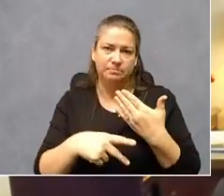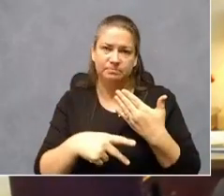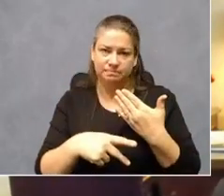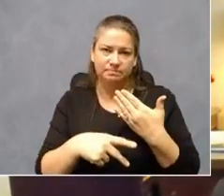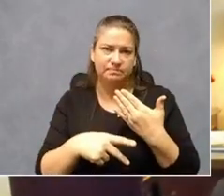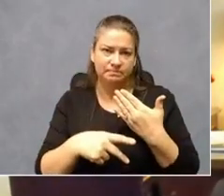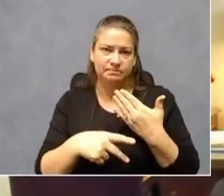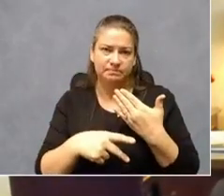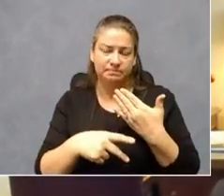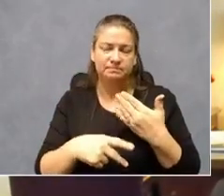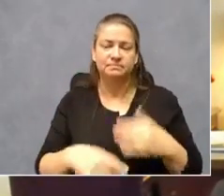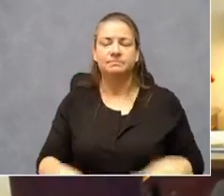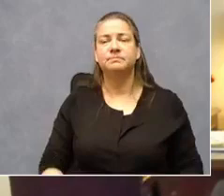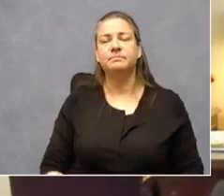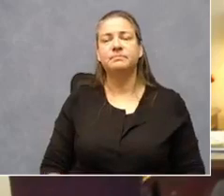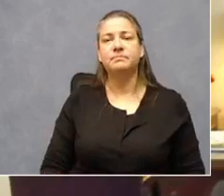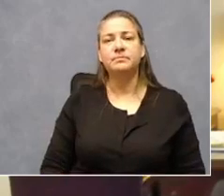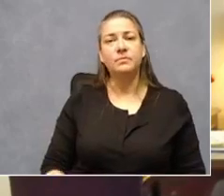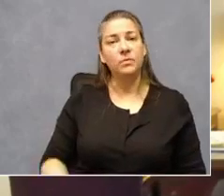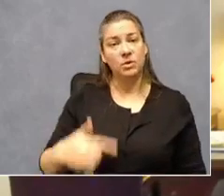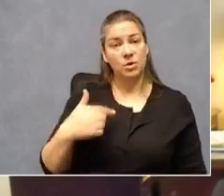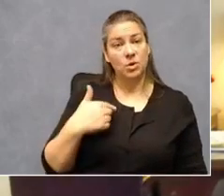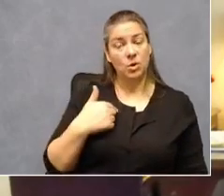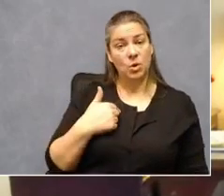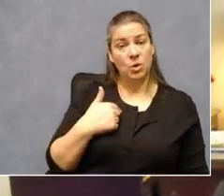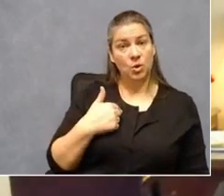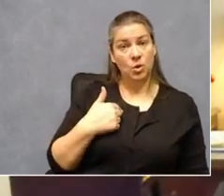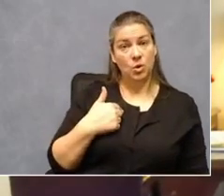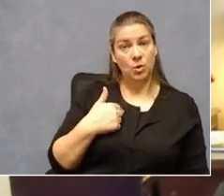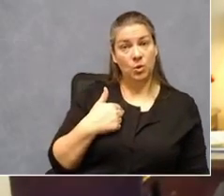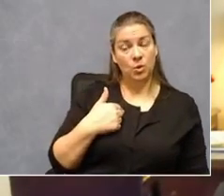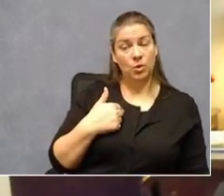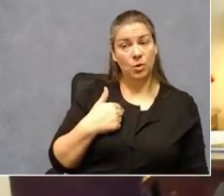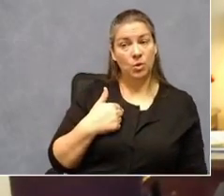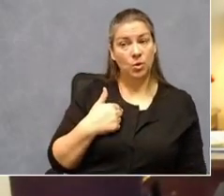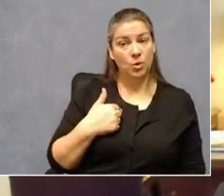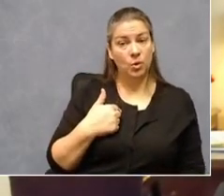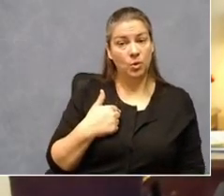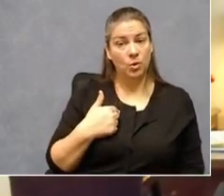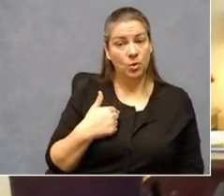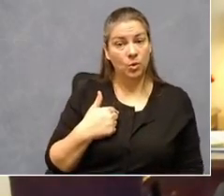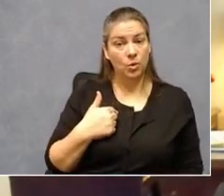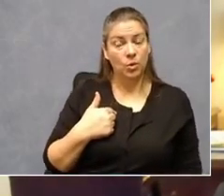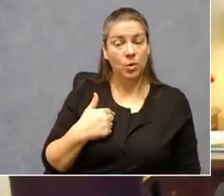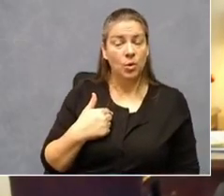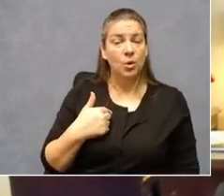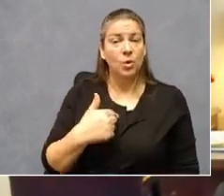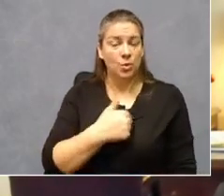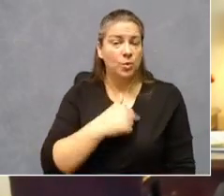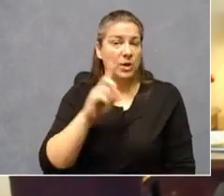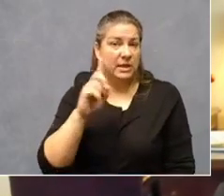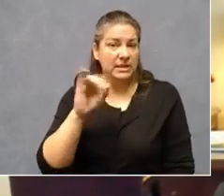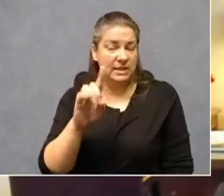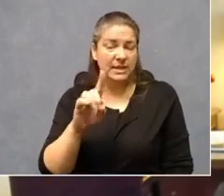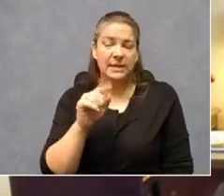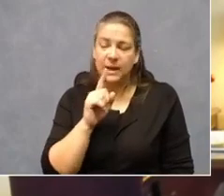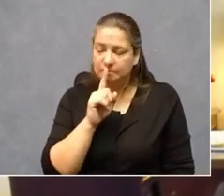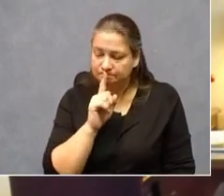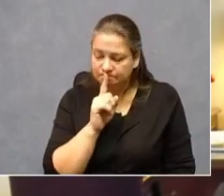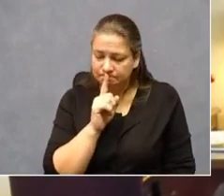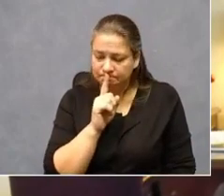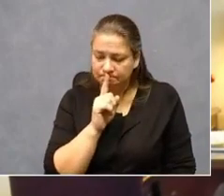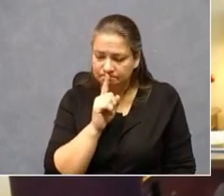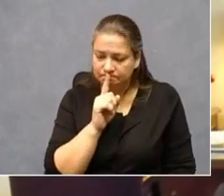We also purposefully, and we think very thoughtfully, began to reopen, right?